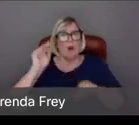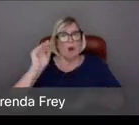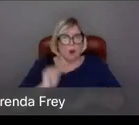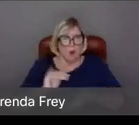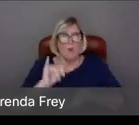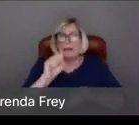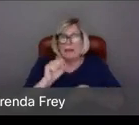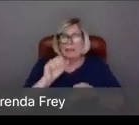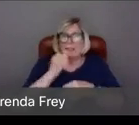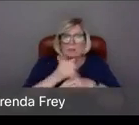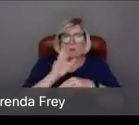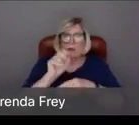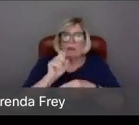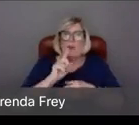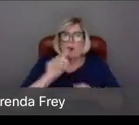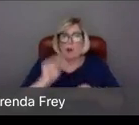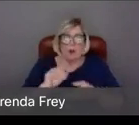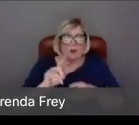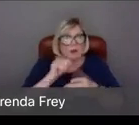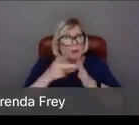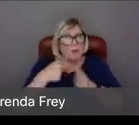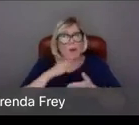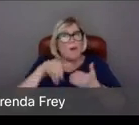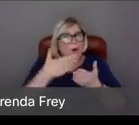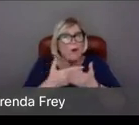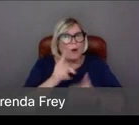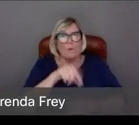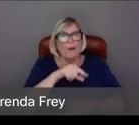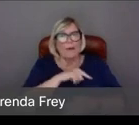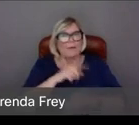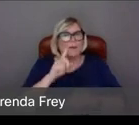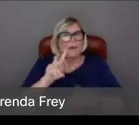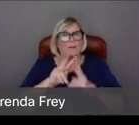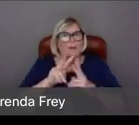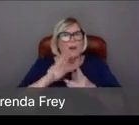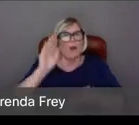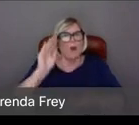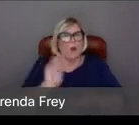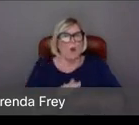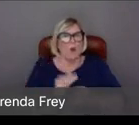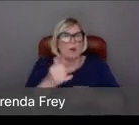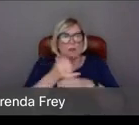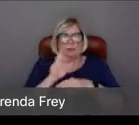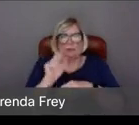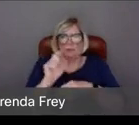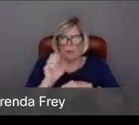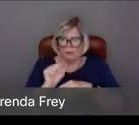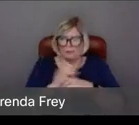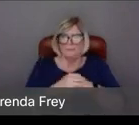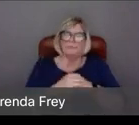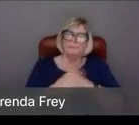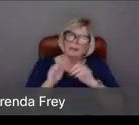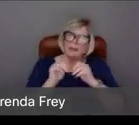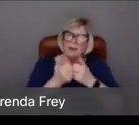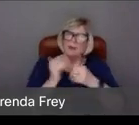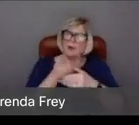low, but that doesn't mean we all qualify for those really low rates. So we want to understand, how does our credit score factor